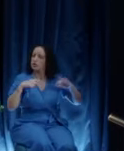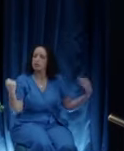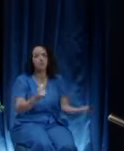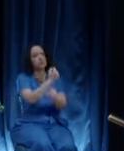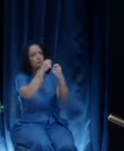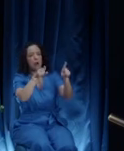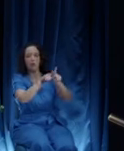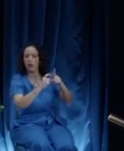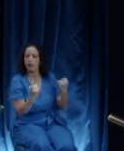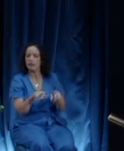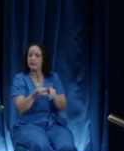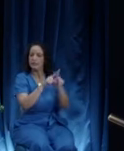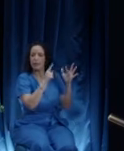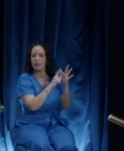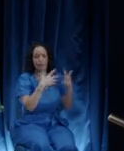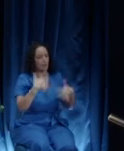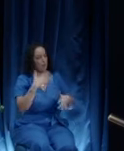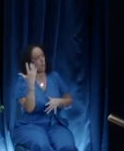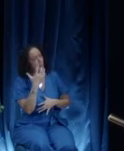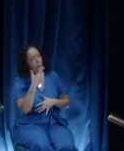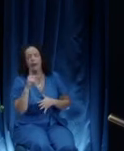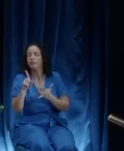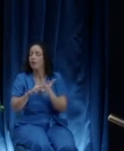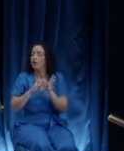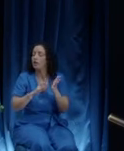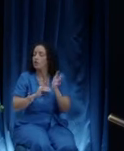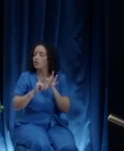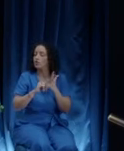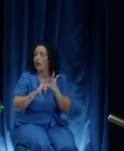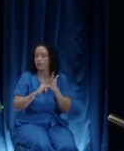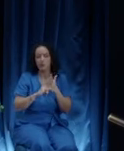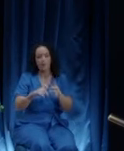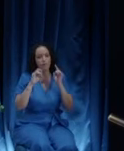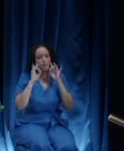price progress. James famously yawned at such things.